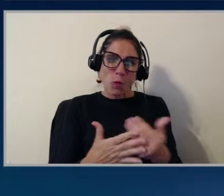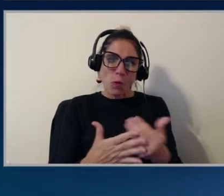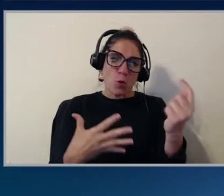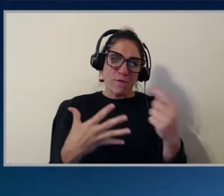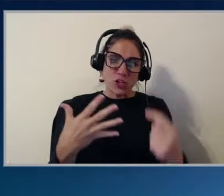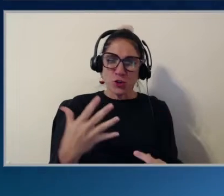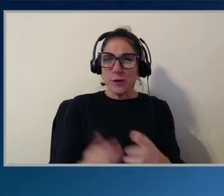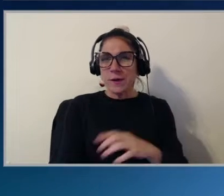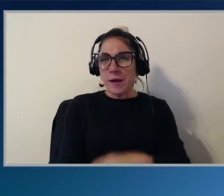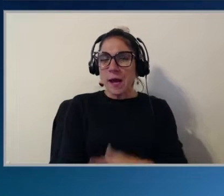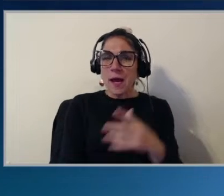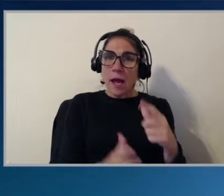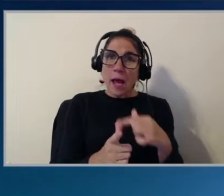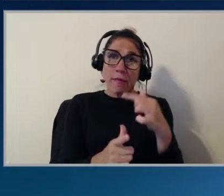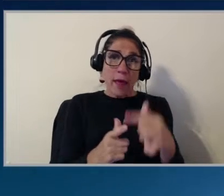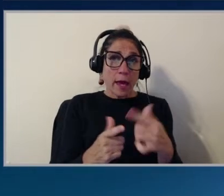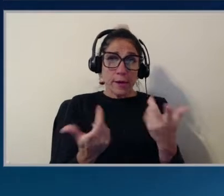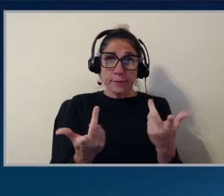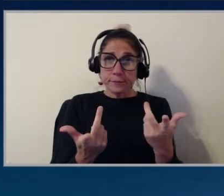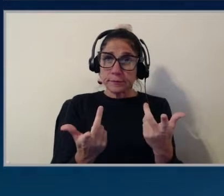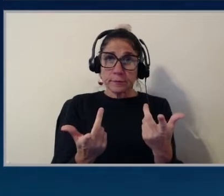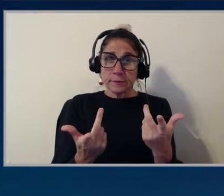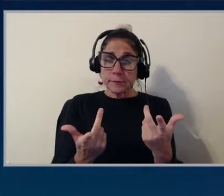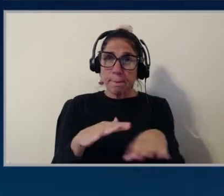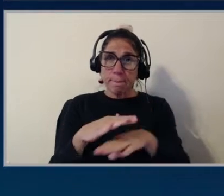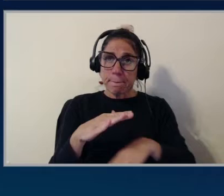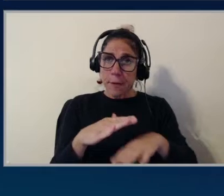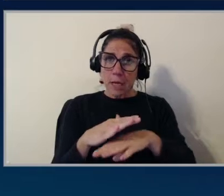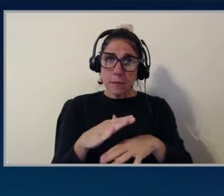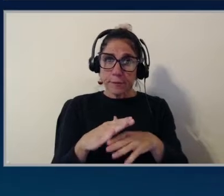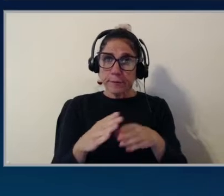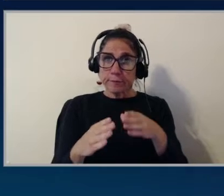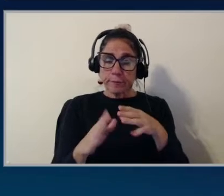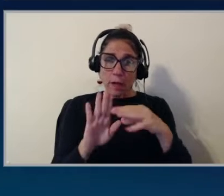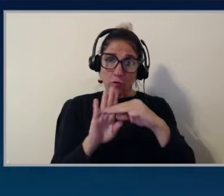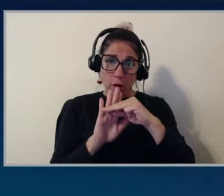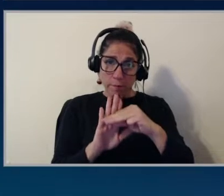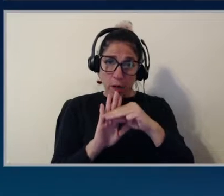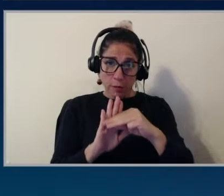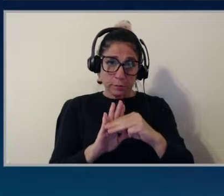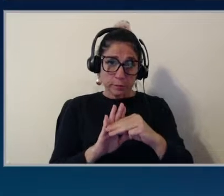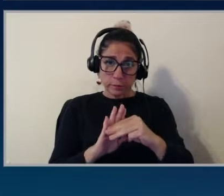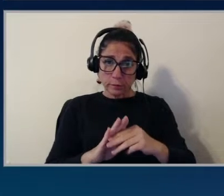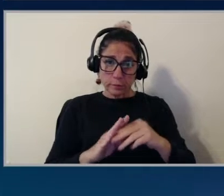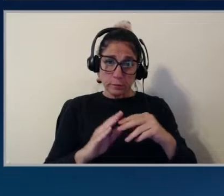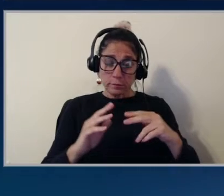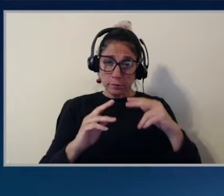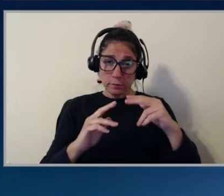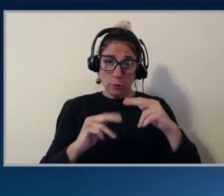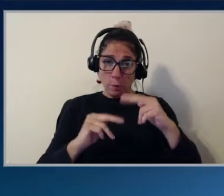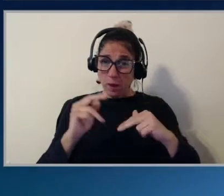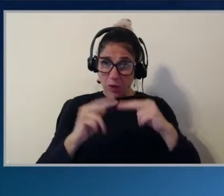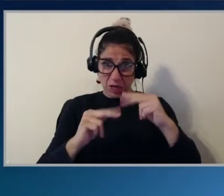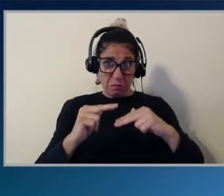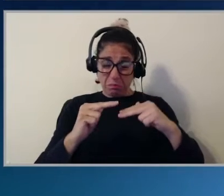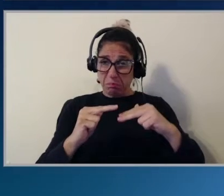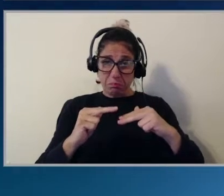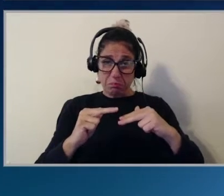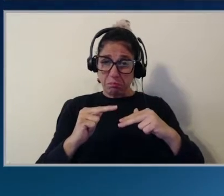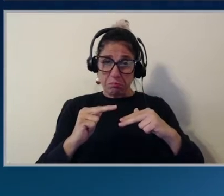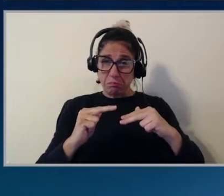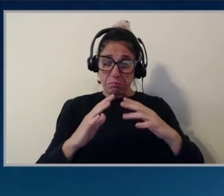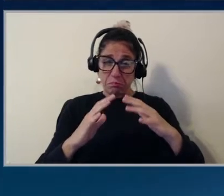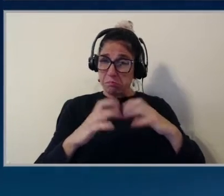And then you just basically, after the model builder class is ready, you just build the model,